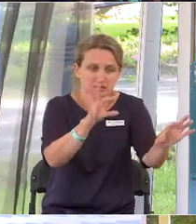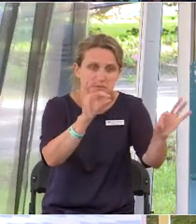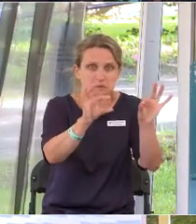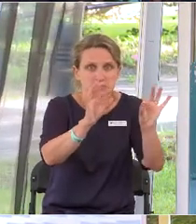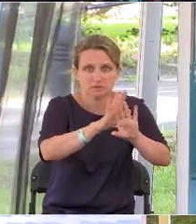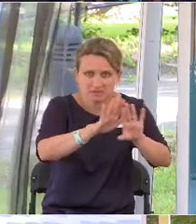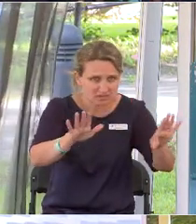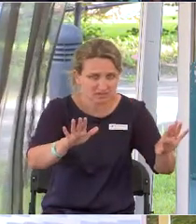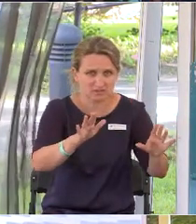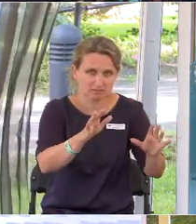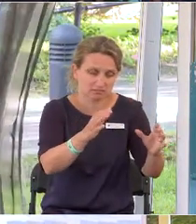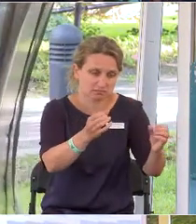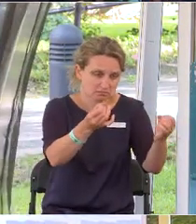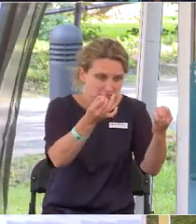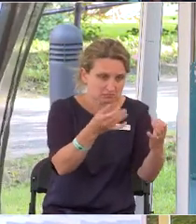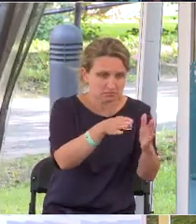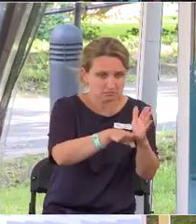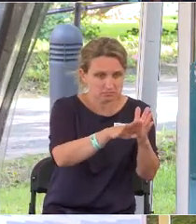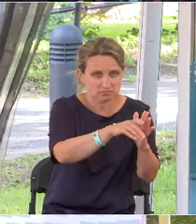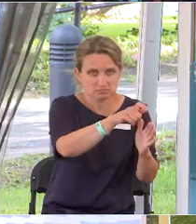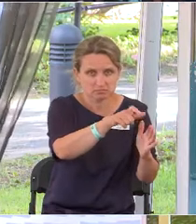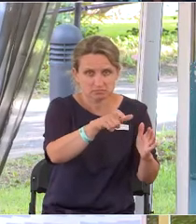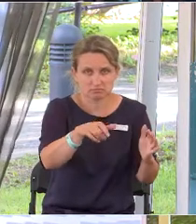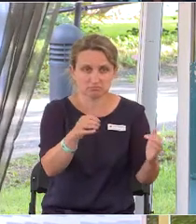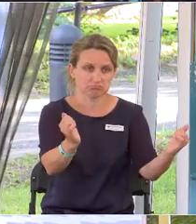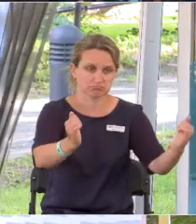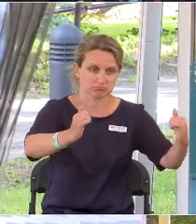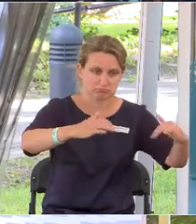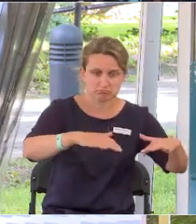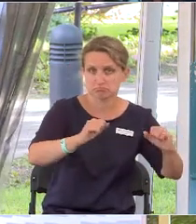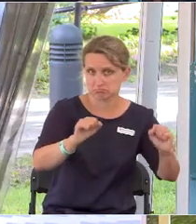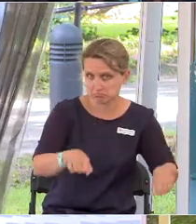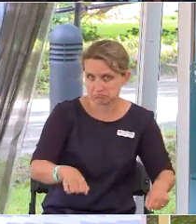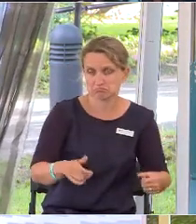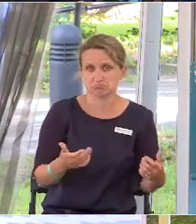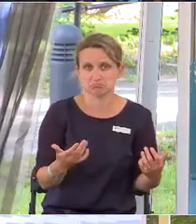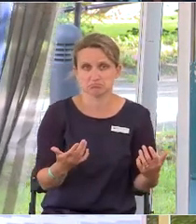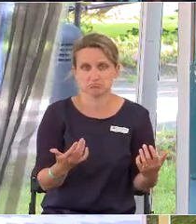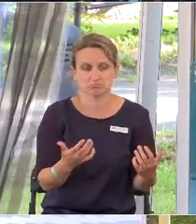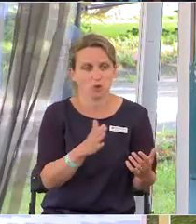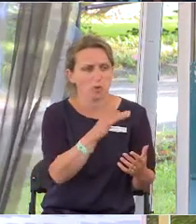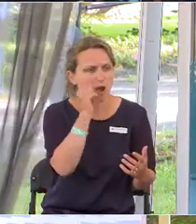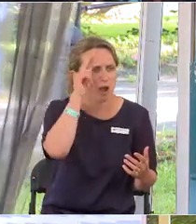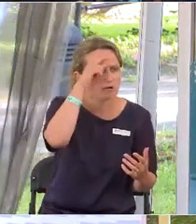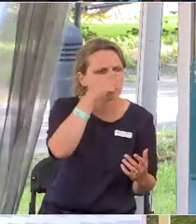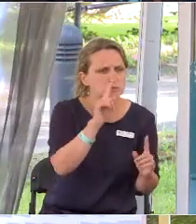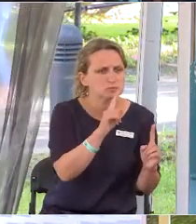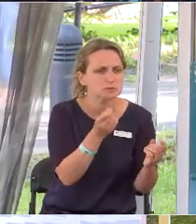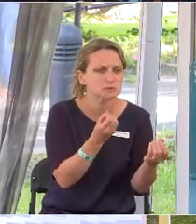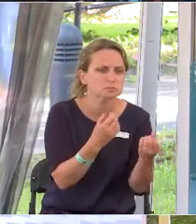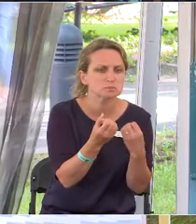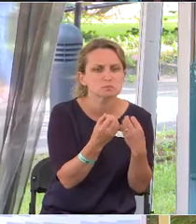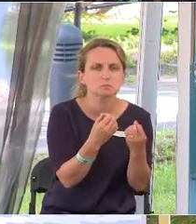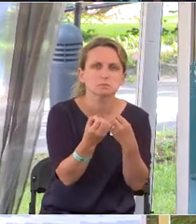rural communities, it is possible to actually get them together. It's possible to hear their thoughts